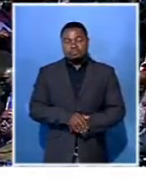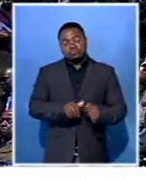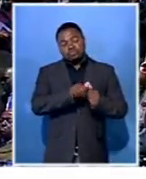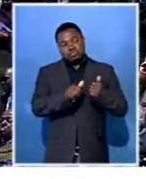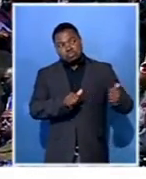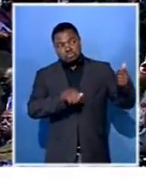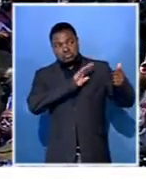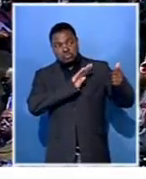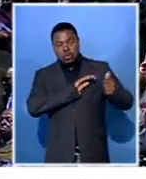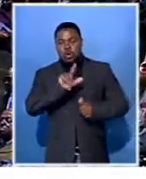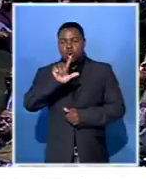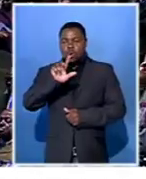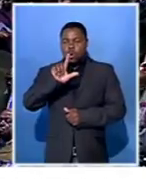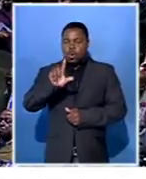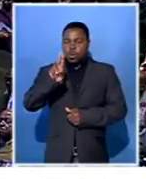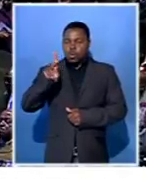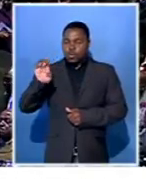Brigadier General Luke,